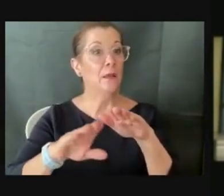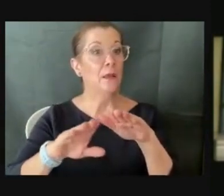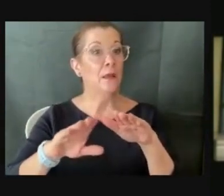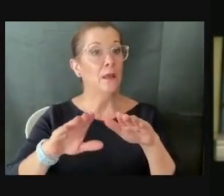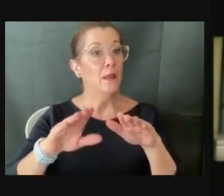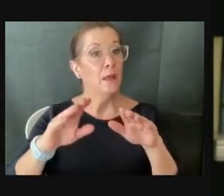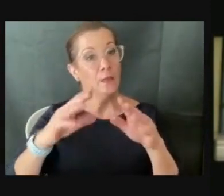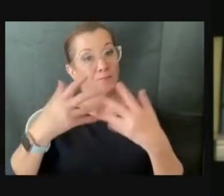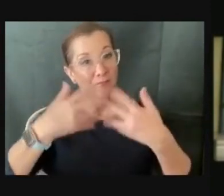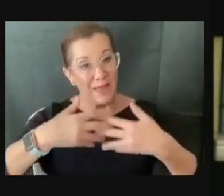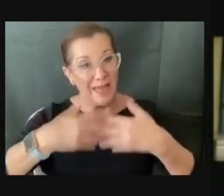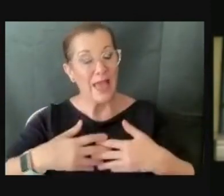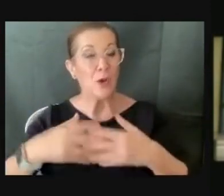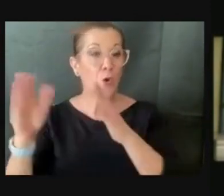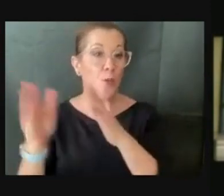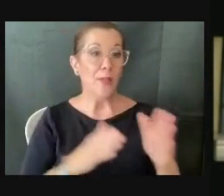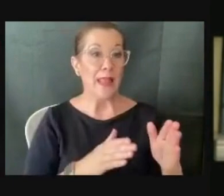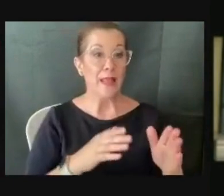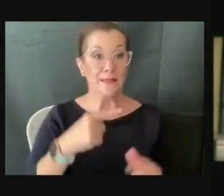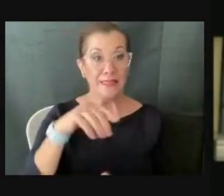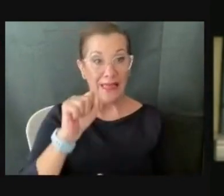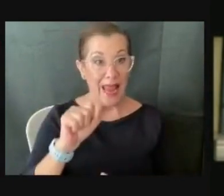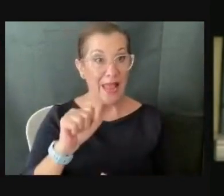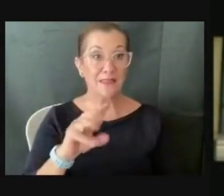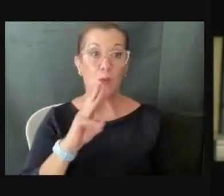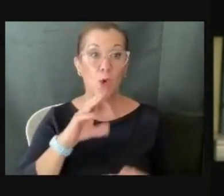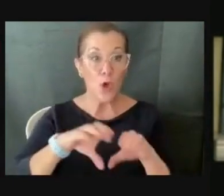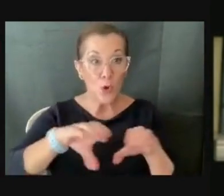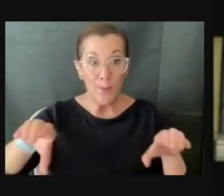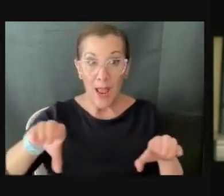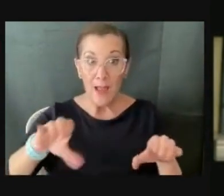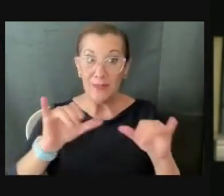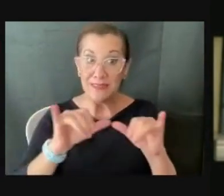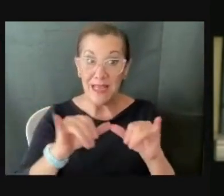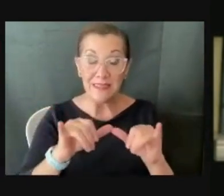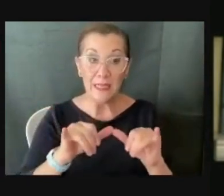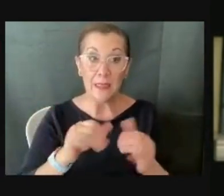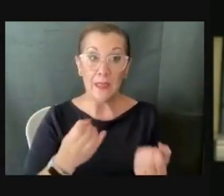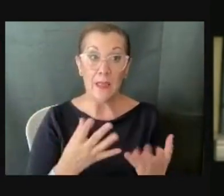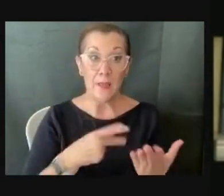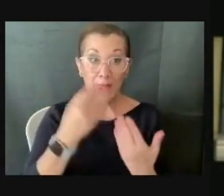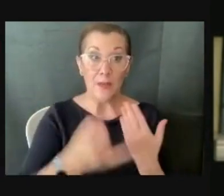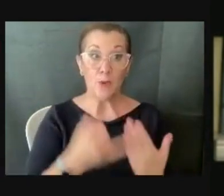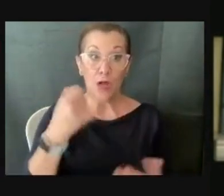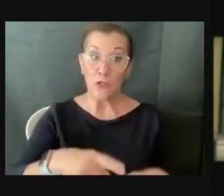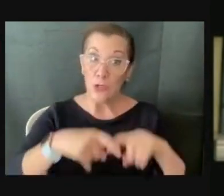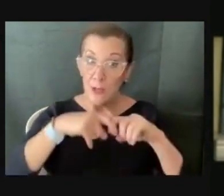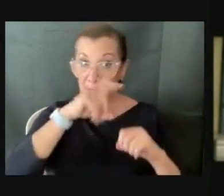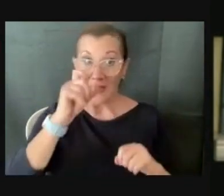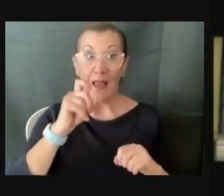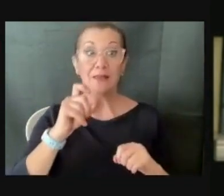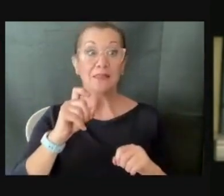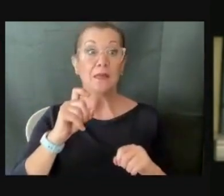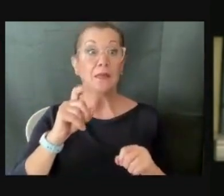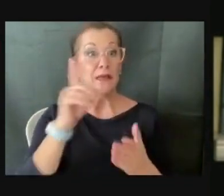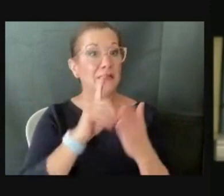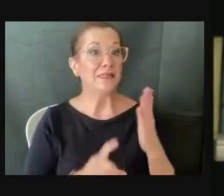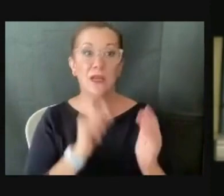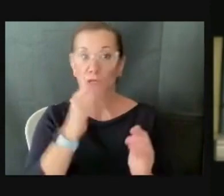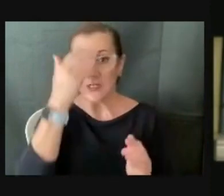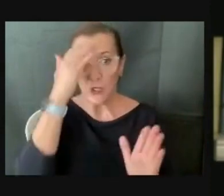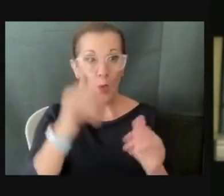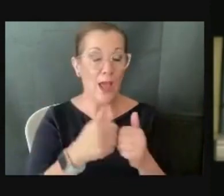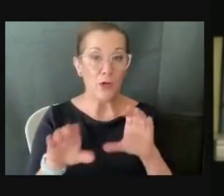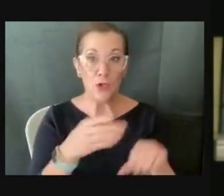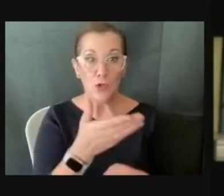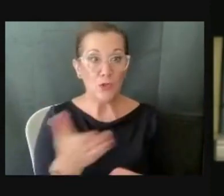especially gas and water pipe sizing. We see a lot of projects that get held up at the city because the designer doesn't know how to do those things. And